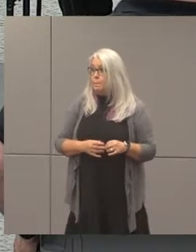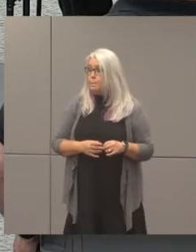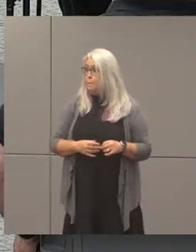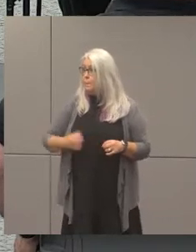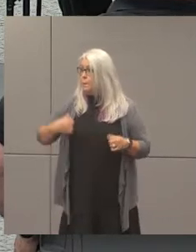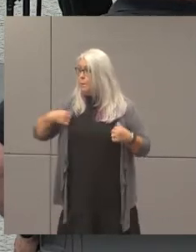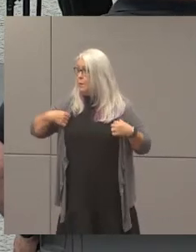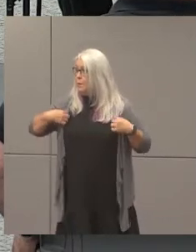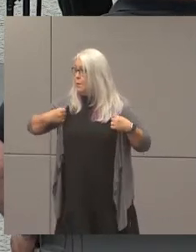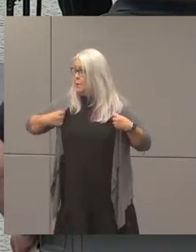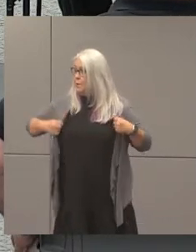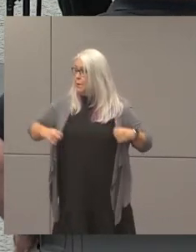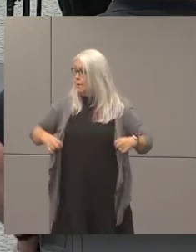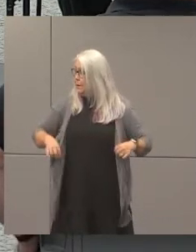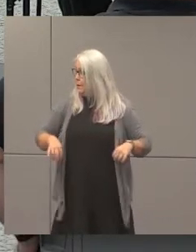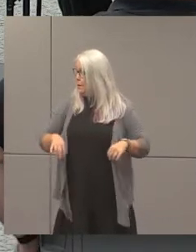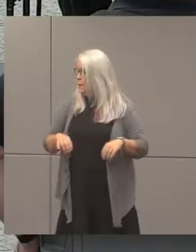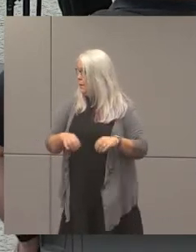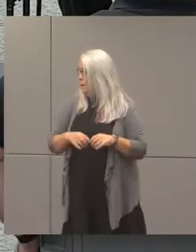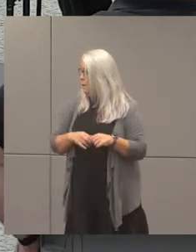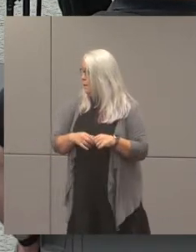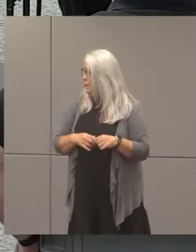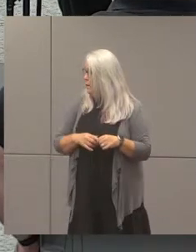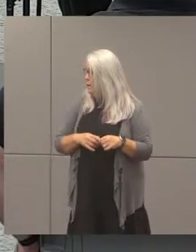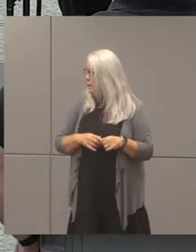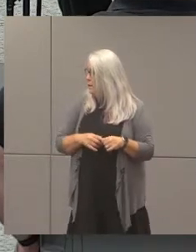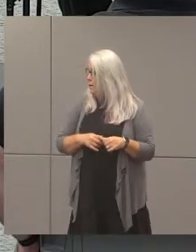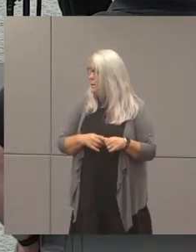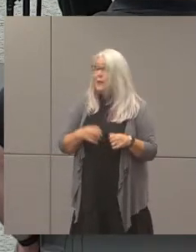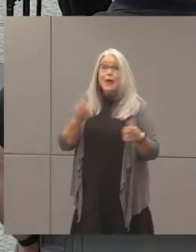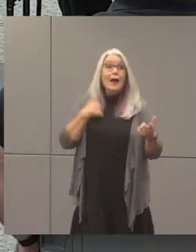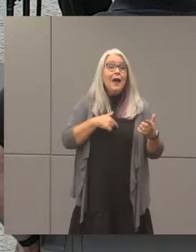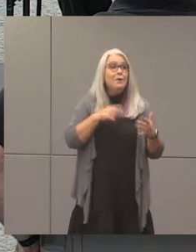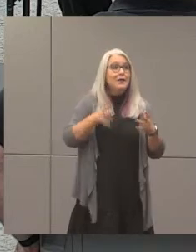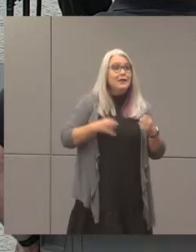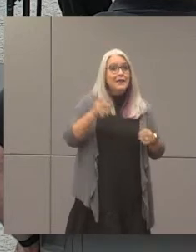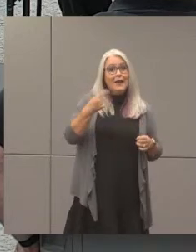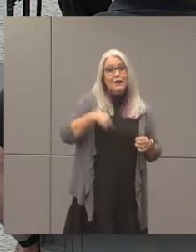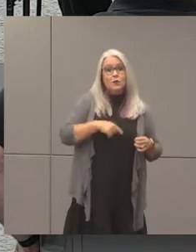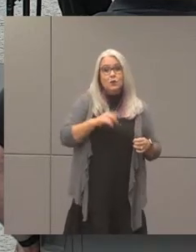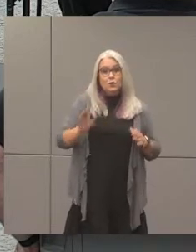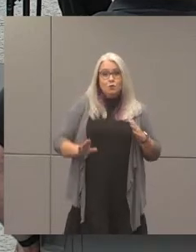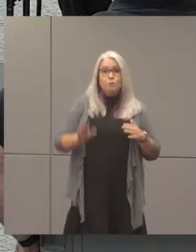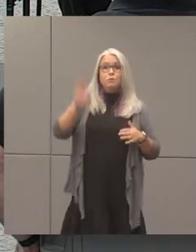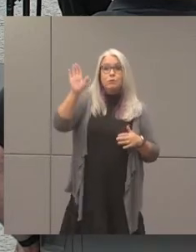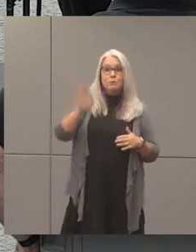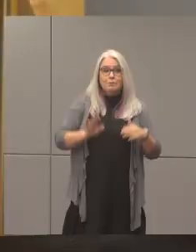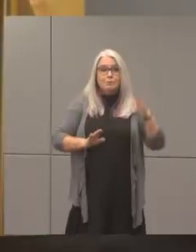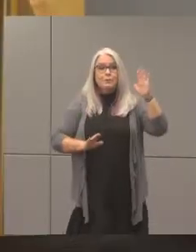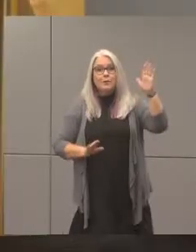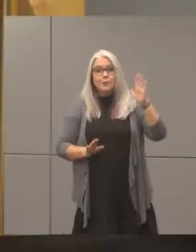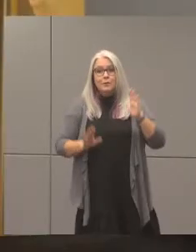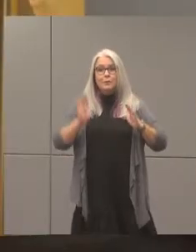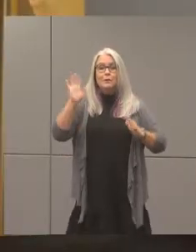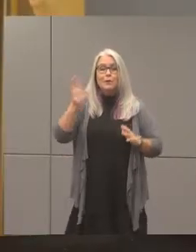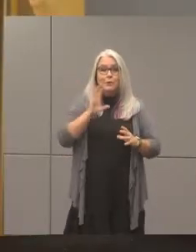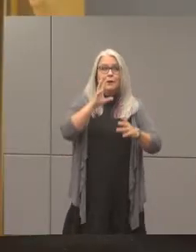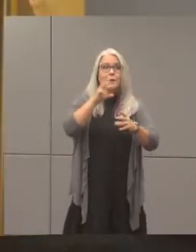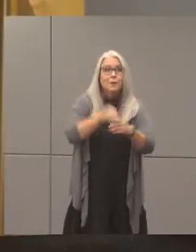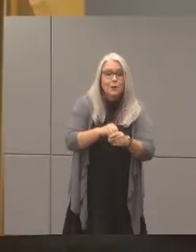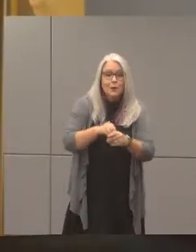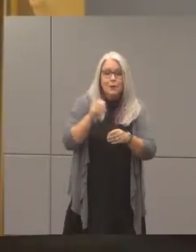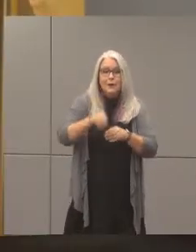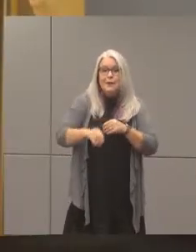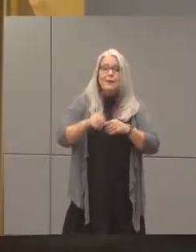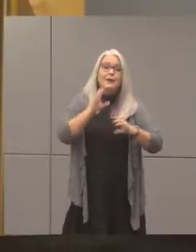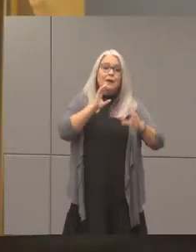I don't feel comfortable. Is there any way that I can get in this conversation? I've had my hand up for many times, and I don't ever get